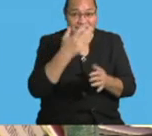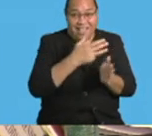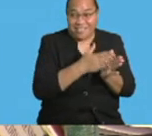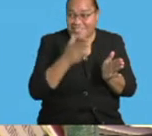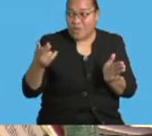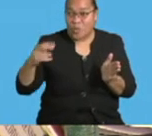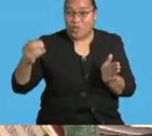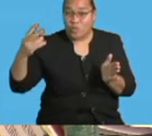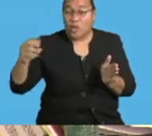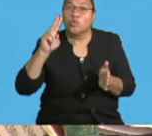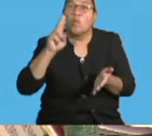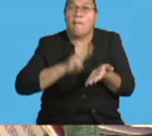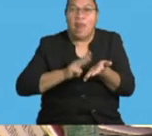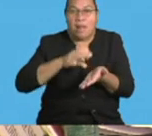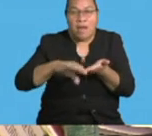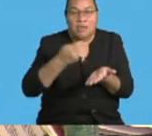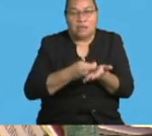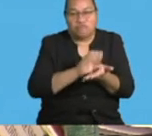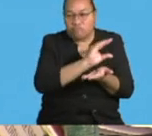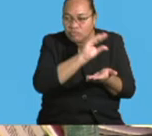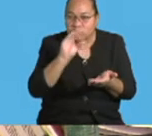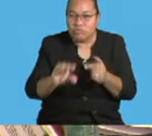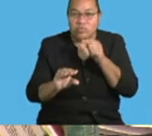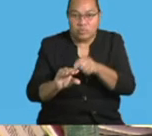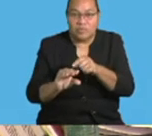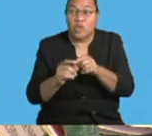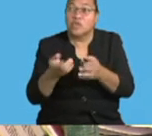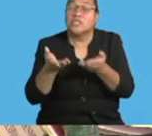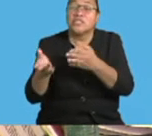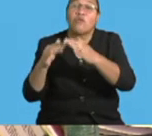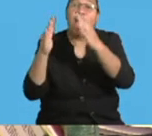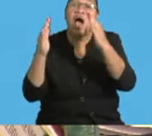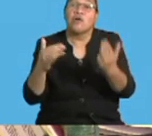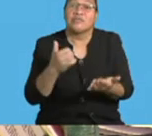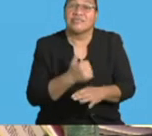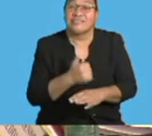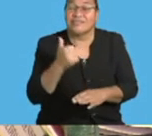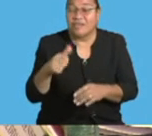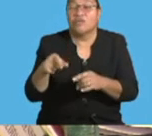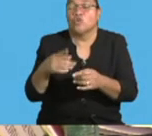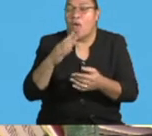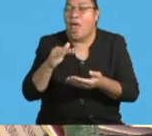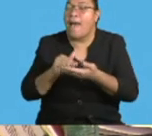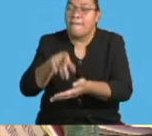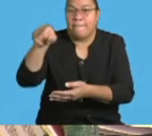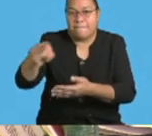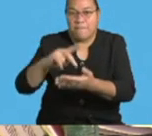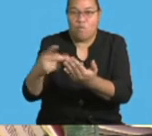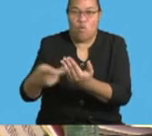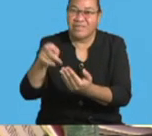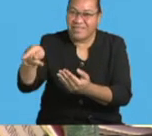$2 million was allocated to the Ministry of Housing and Community Development to provide necessary funding assistance for this